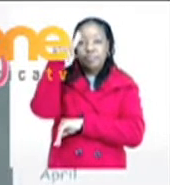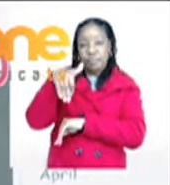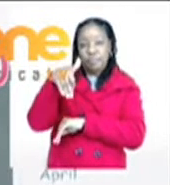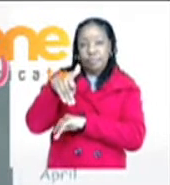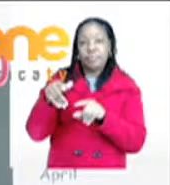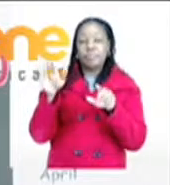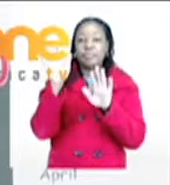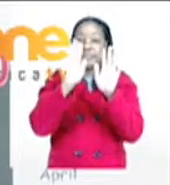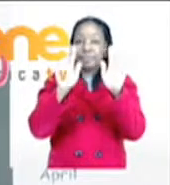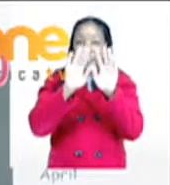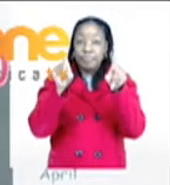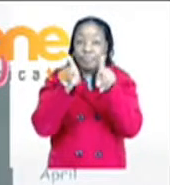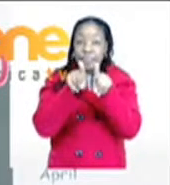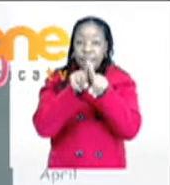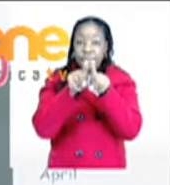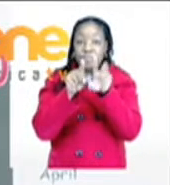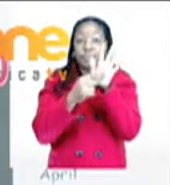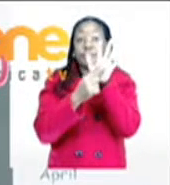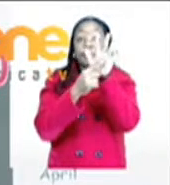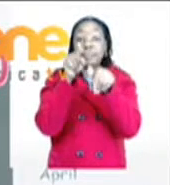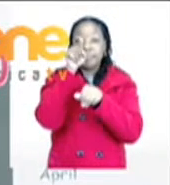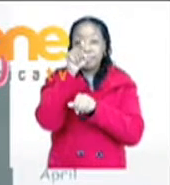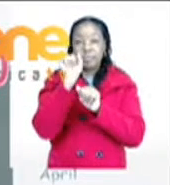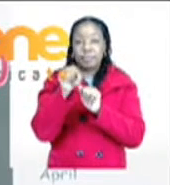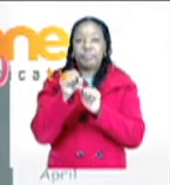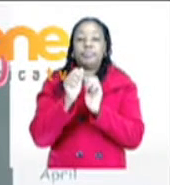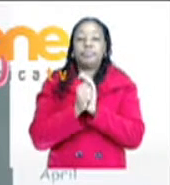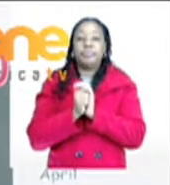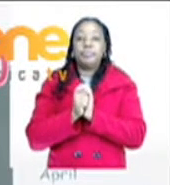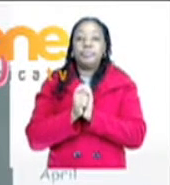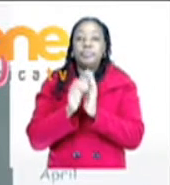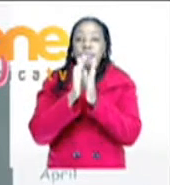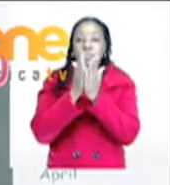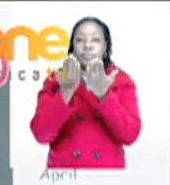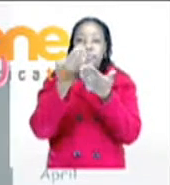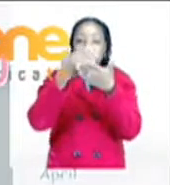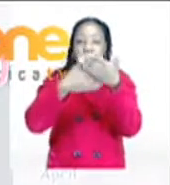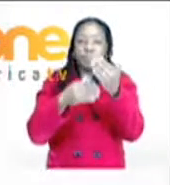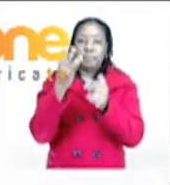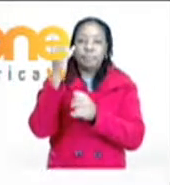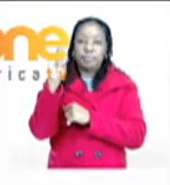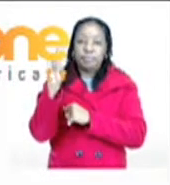the instructions. Let's go back to our page 7.